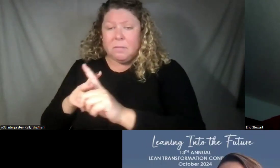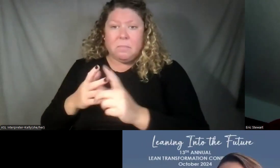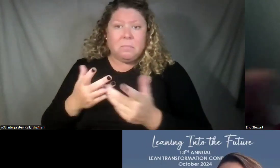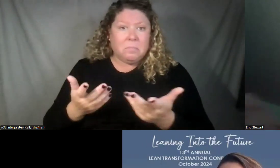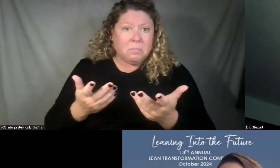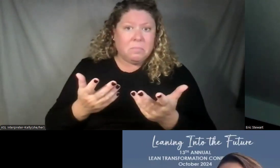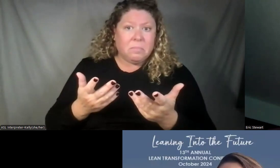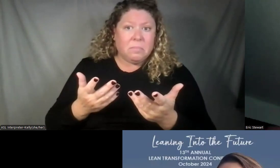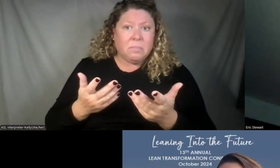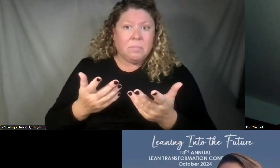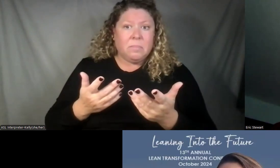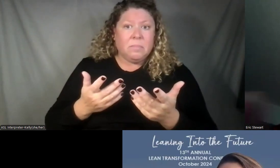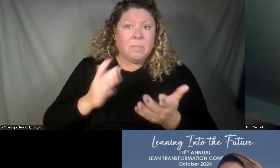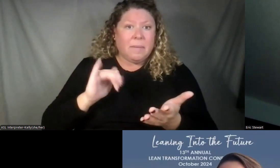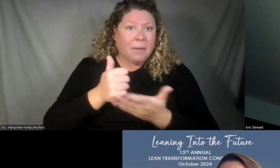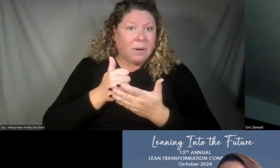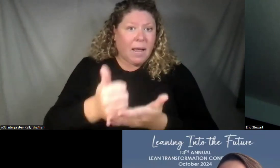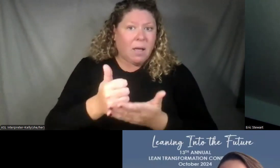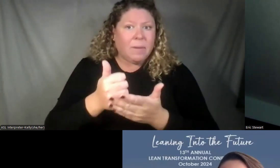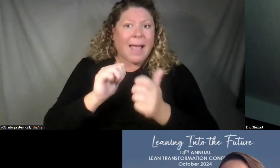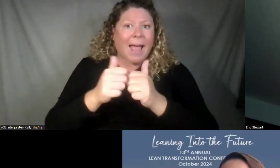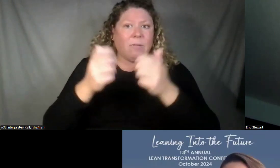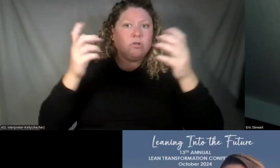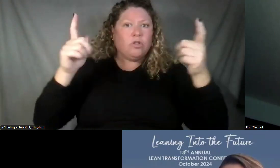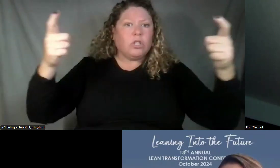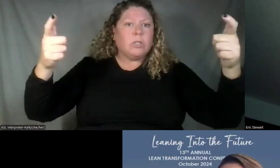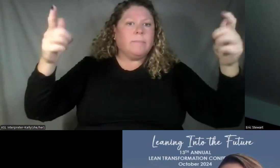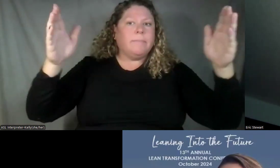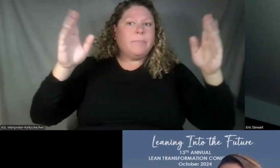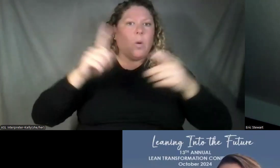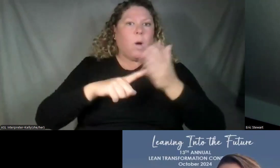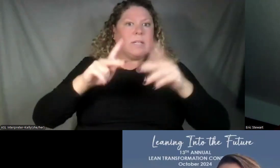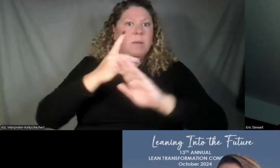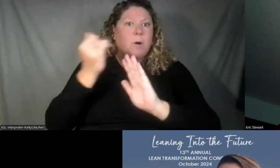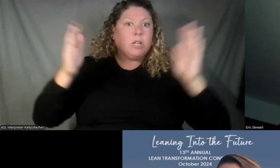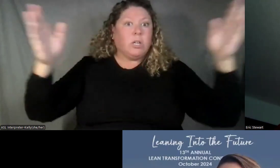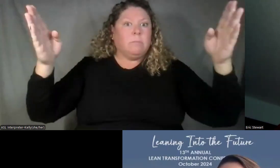from bureaucracy to start to get down to smaller teams and focus work.